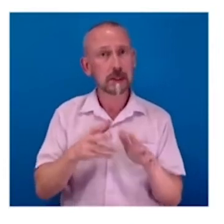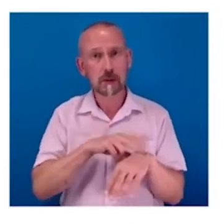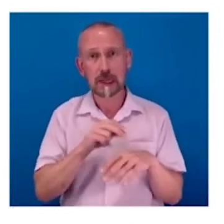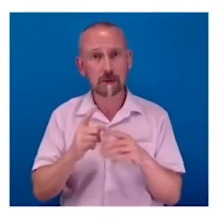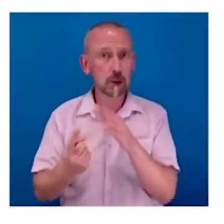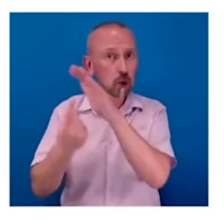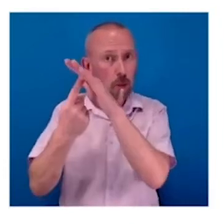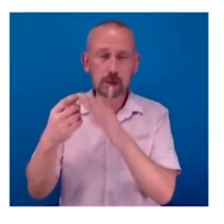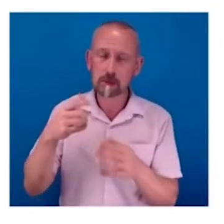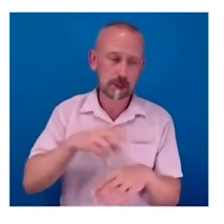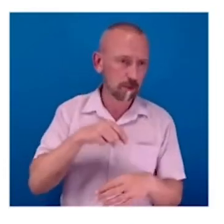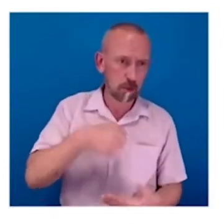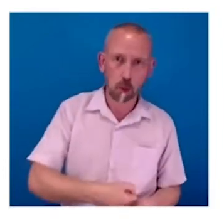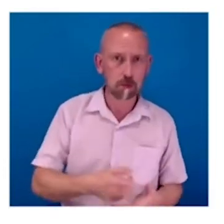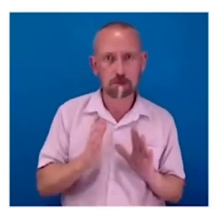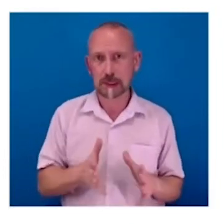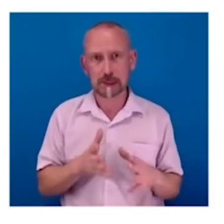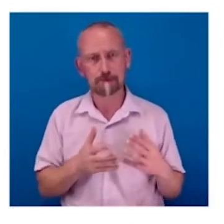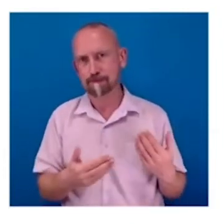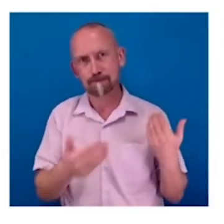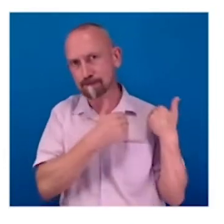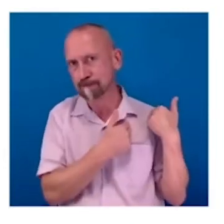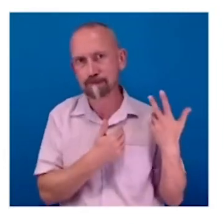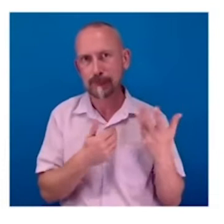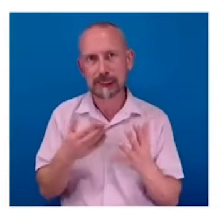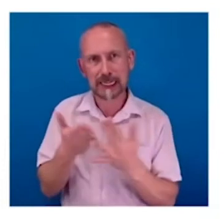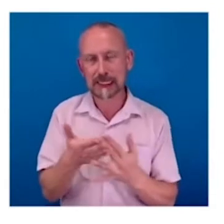it still is, even though we may not be leaving our houses, we're all going to